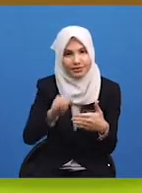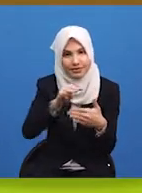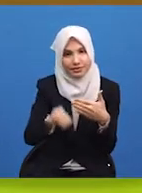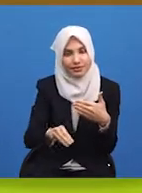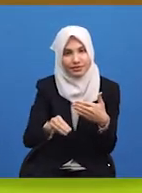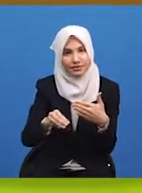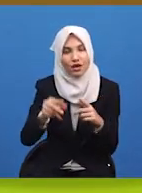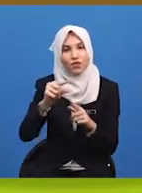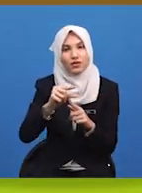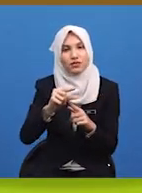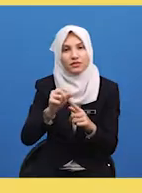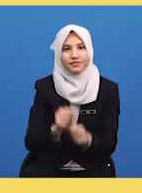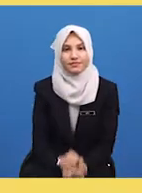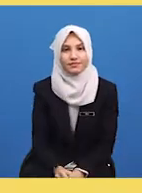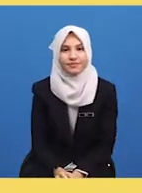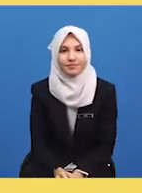common phrases.